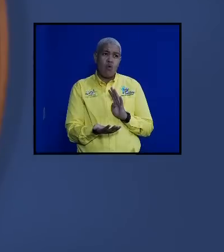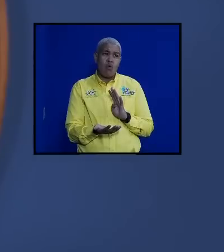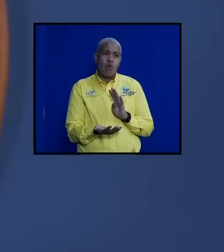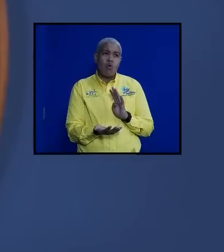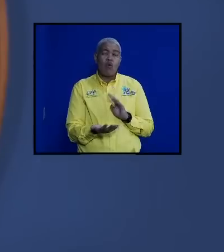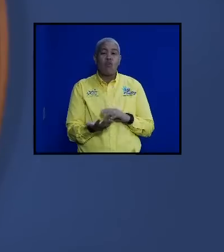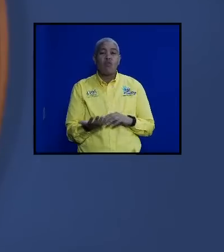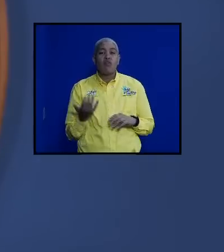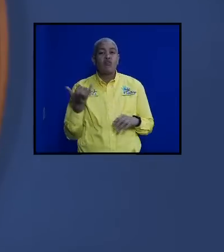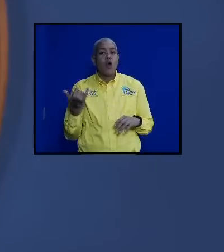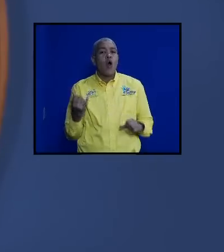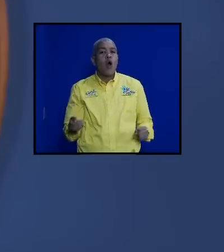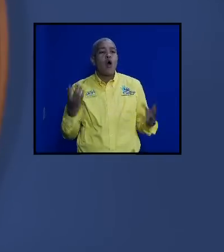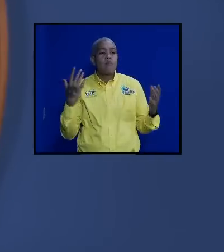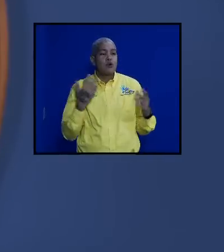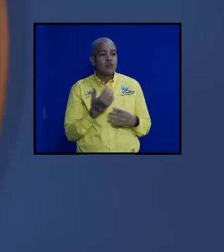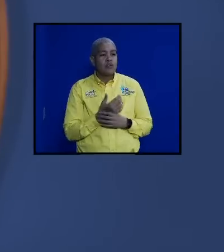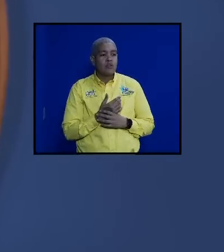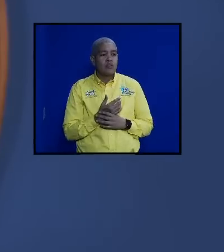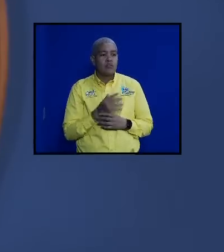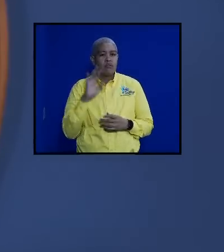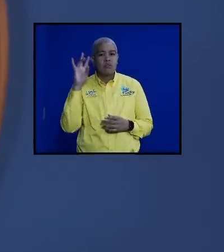Now, you are how much?